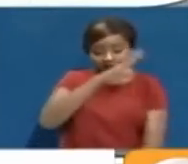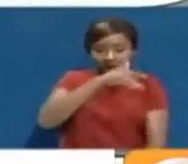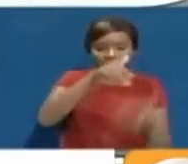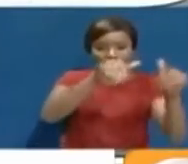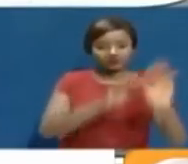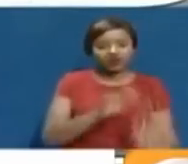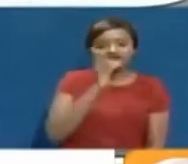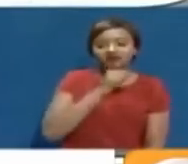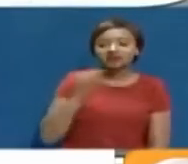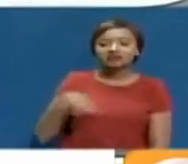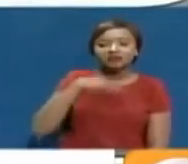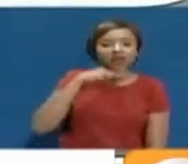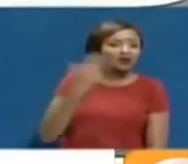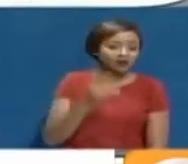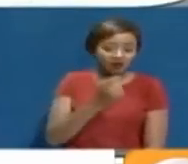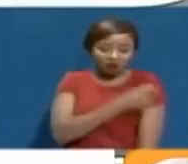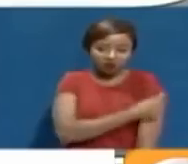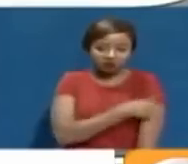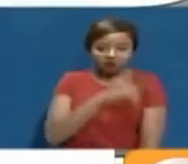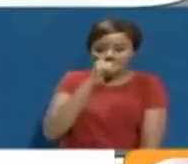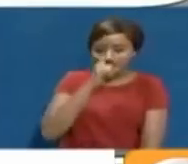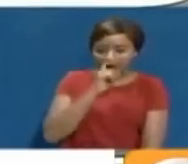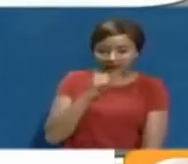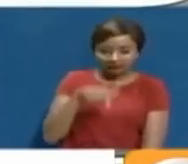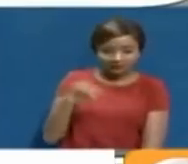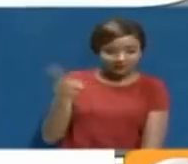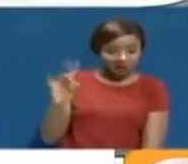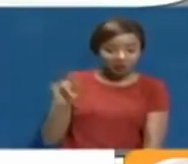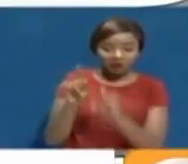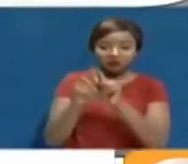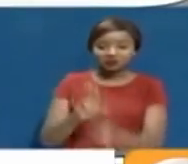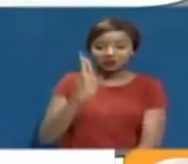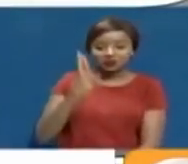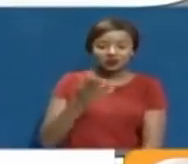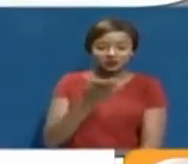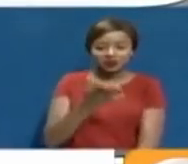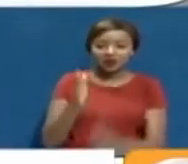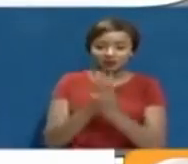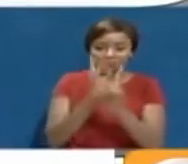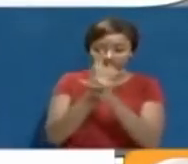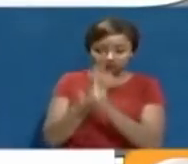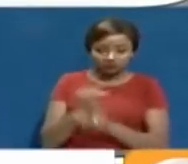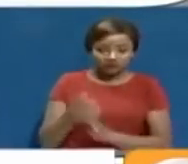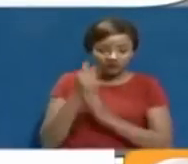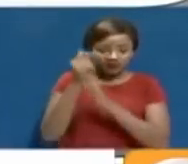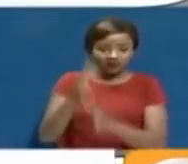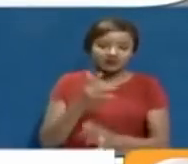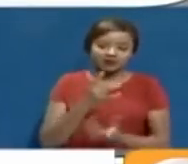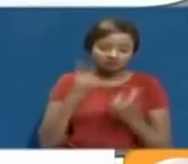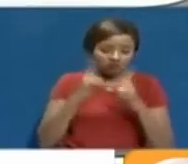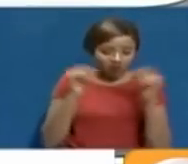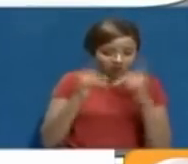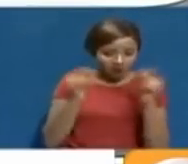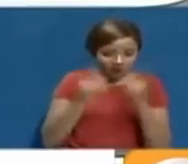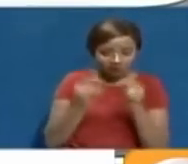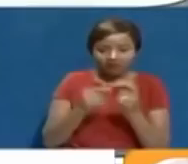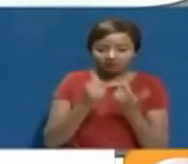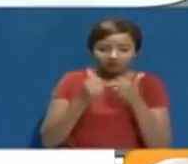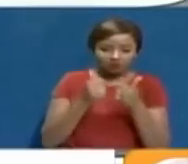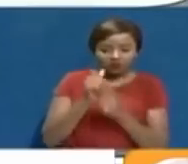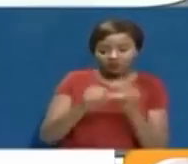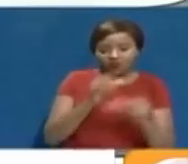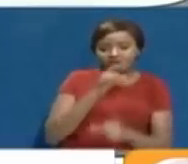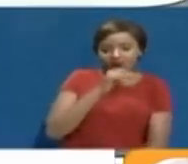on today at the Aga Khan Hospital here in Nairobi. President Uhuru Kenyatta led a host of political leaders in paying tribute to the man who